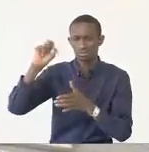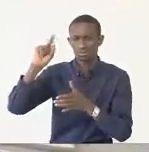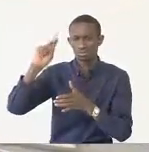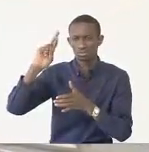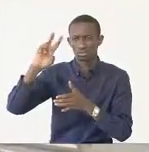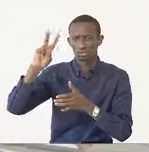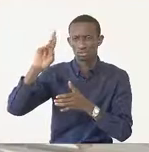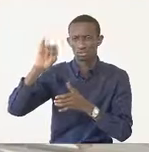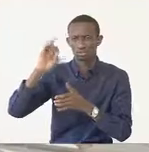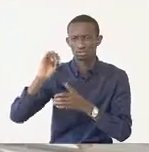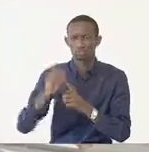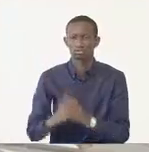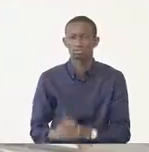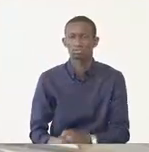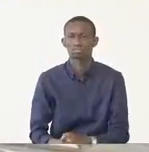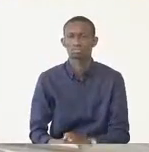a conservation